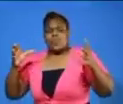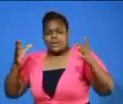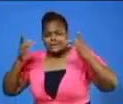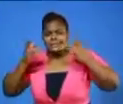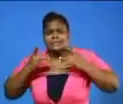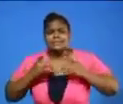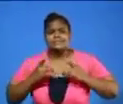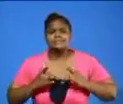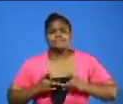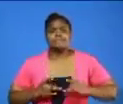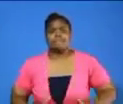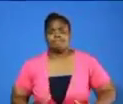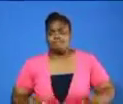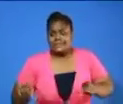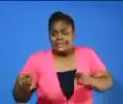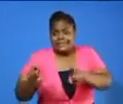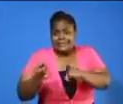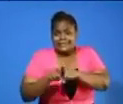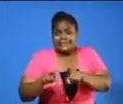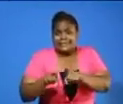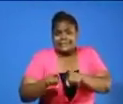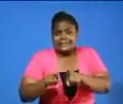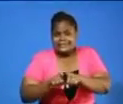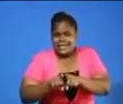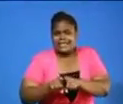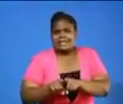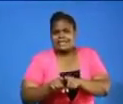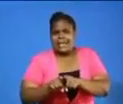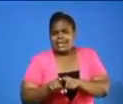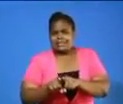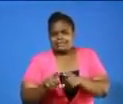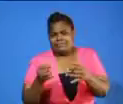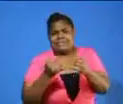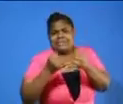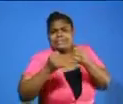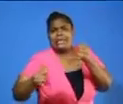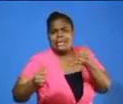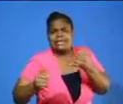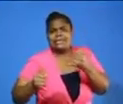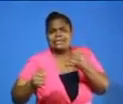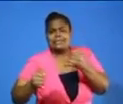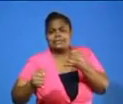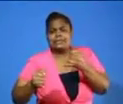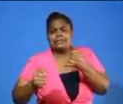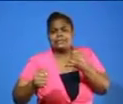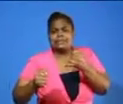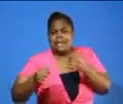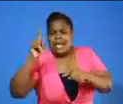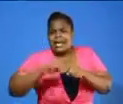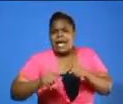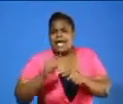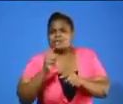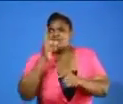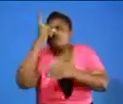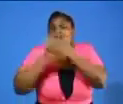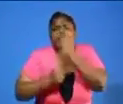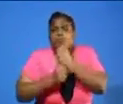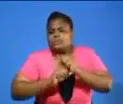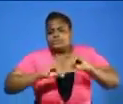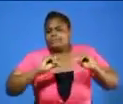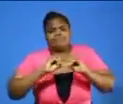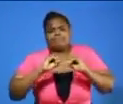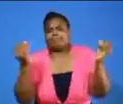you are like steep steel, never trusting anybody